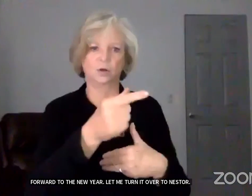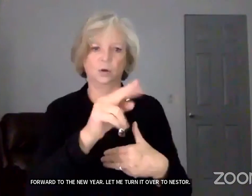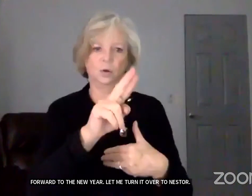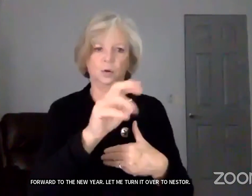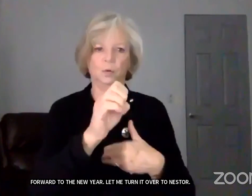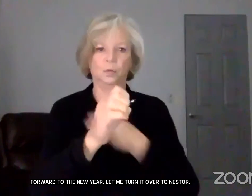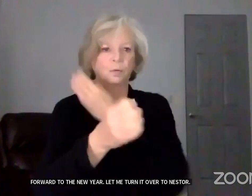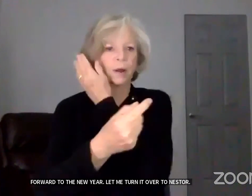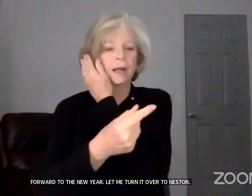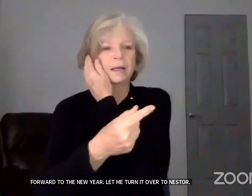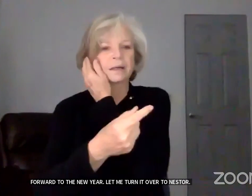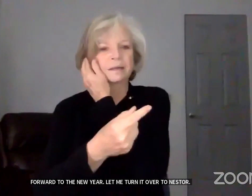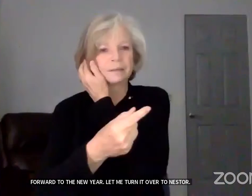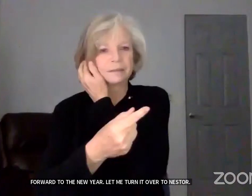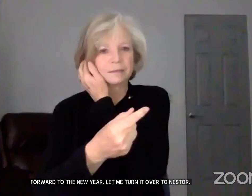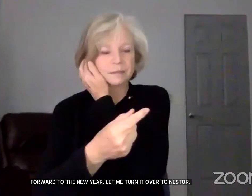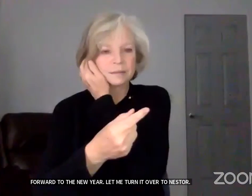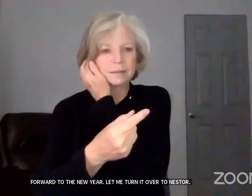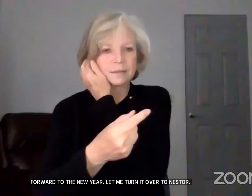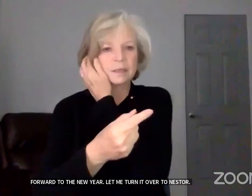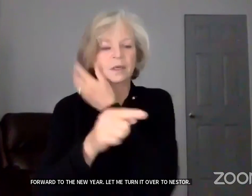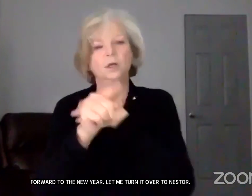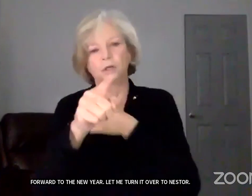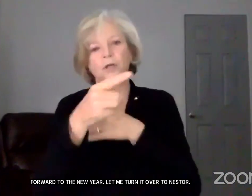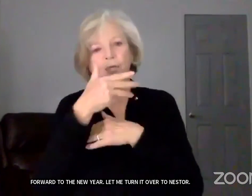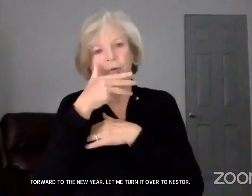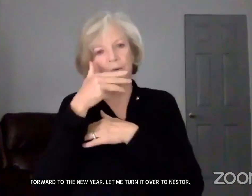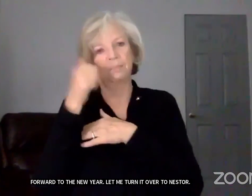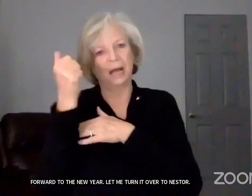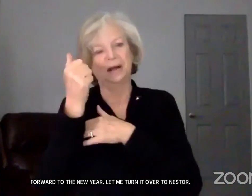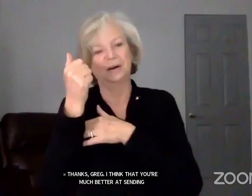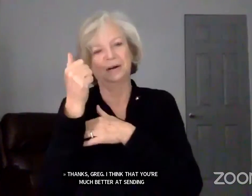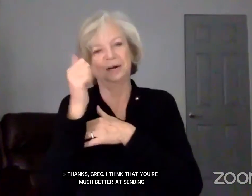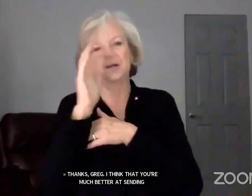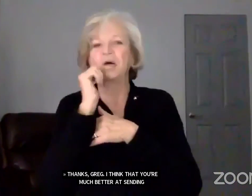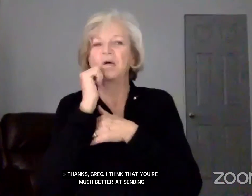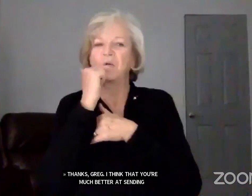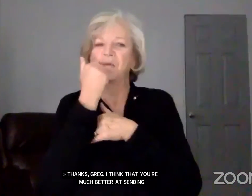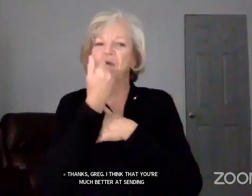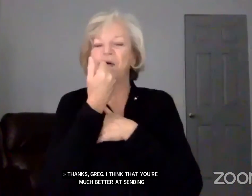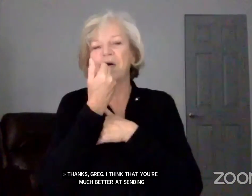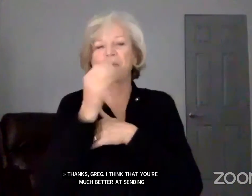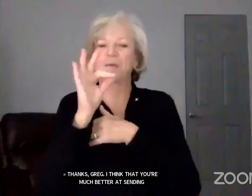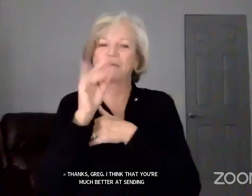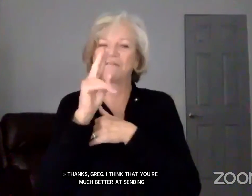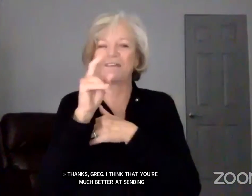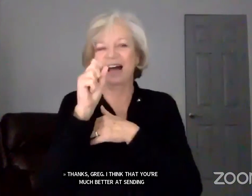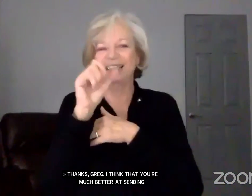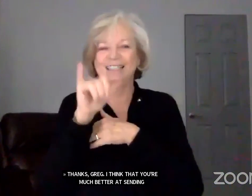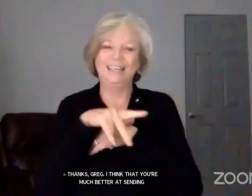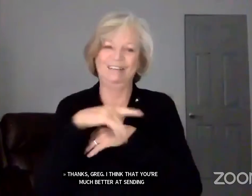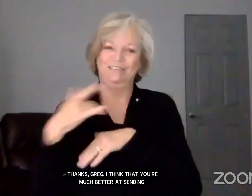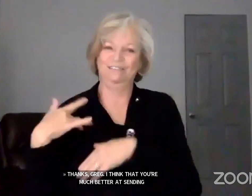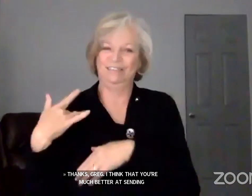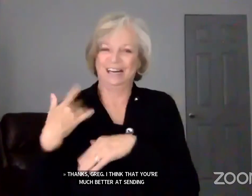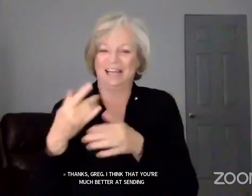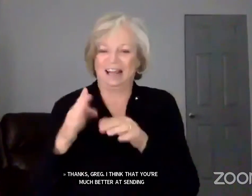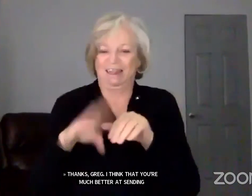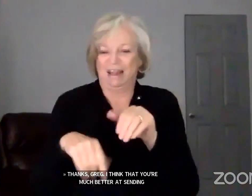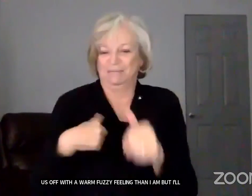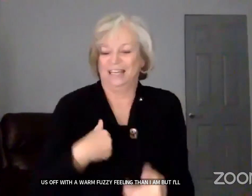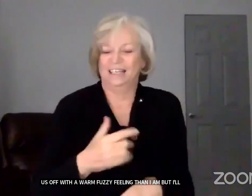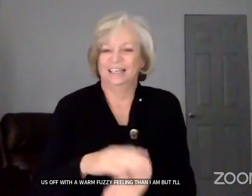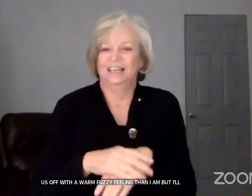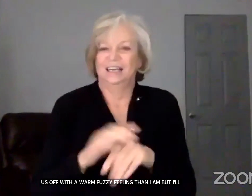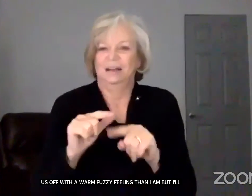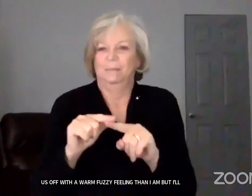at sending us off with a warm, fuzzy feeling than I am. But I'll give it a shot. I hope folks found that